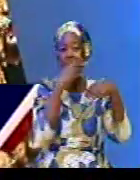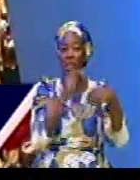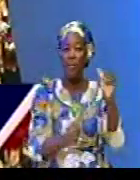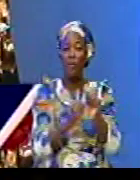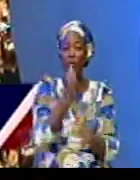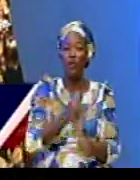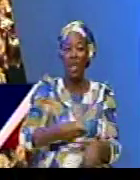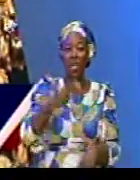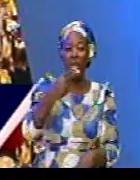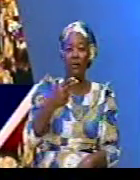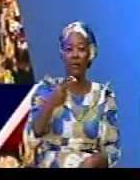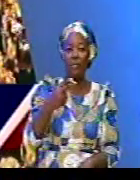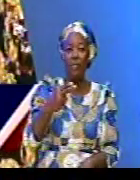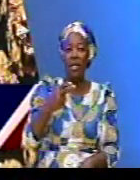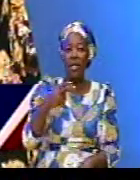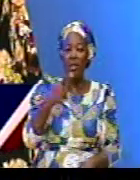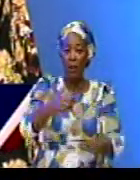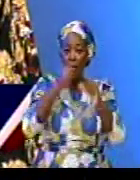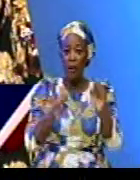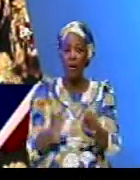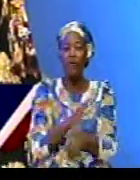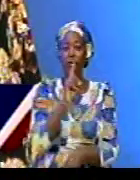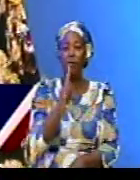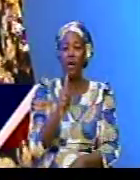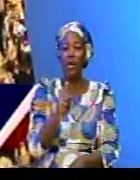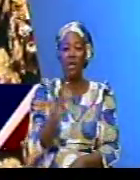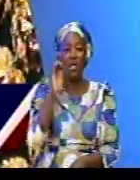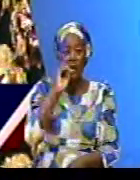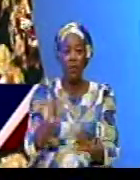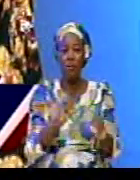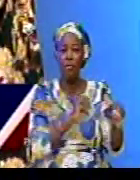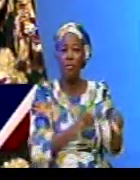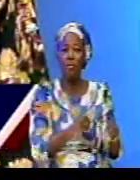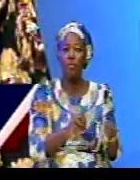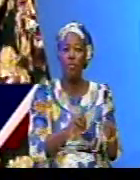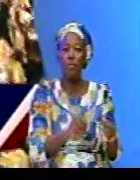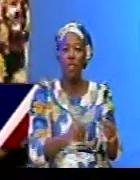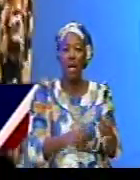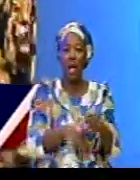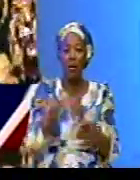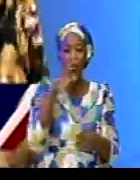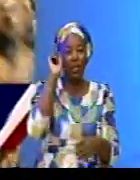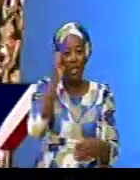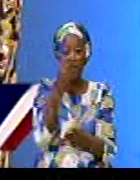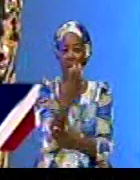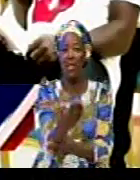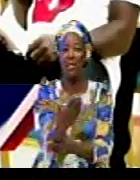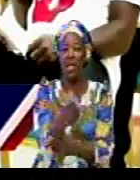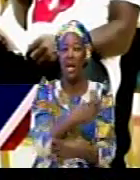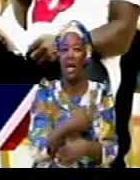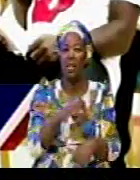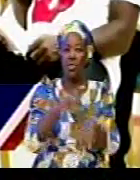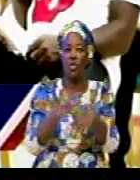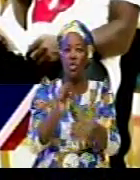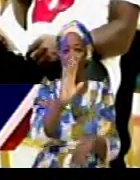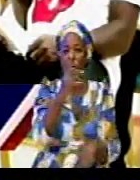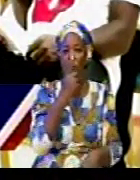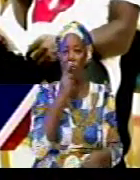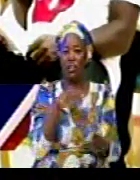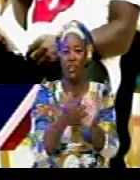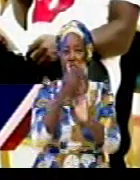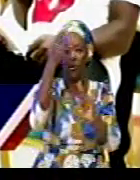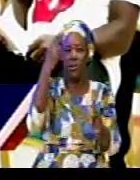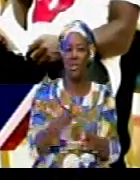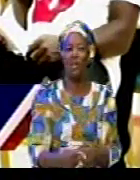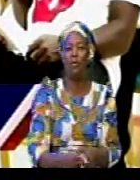himself, the God of heaven, the Most High, the powerful one, he puts forth